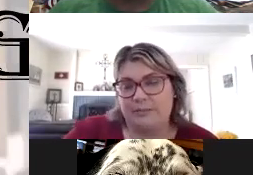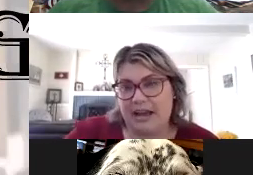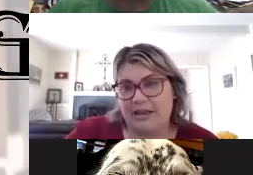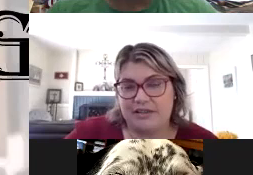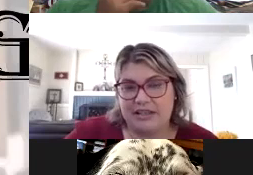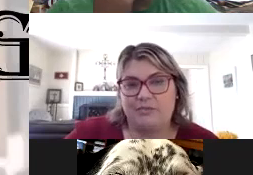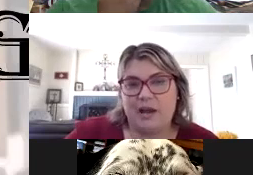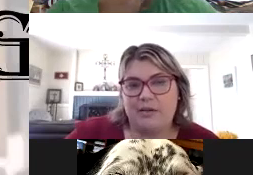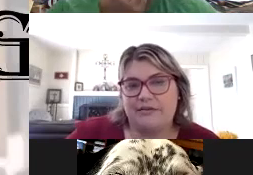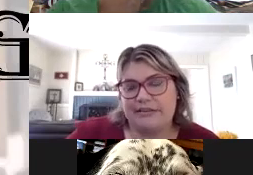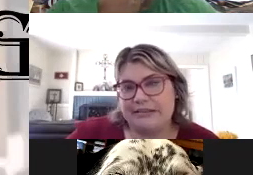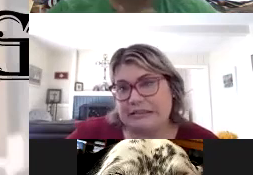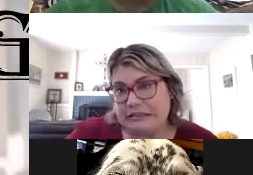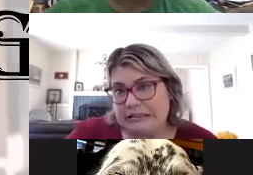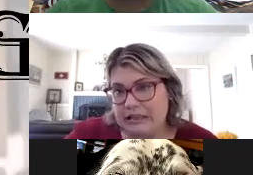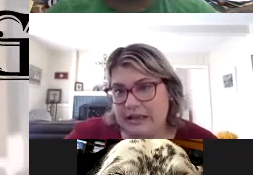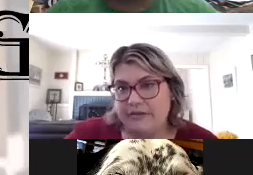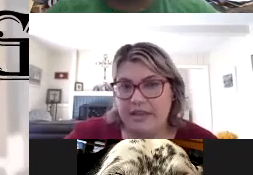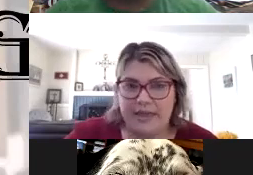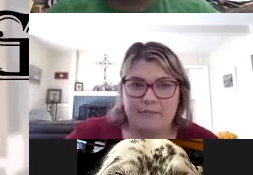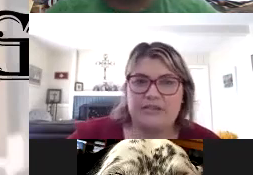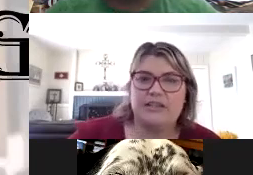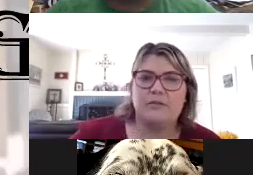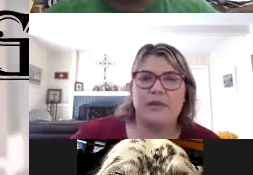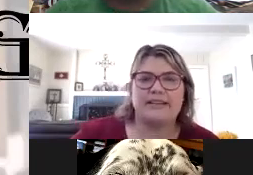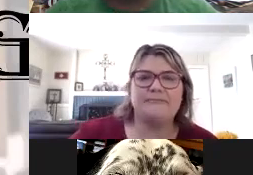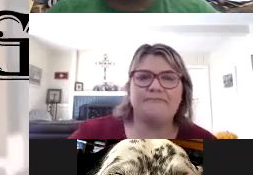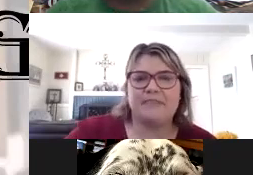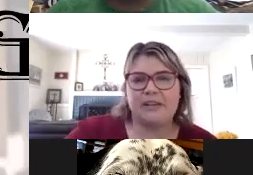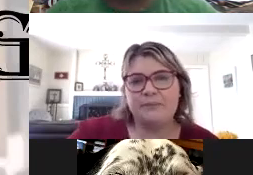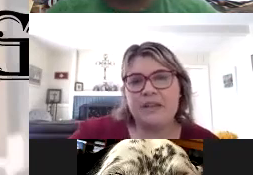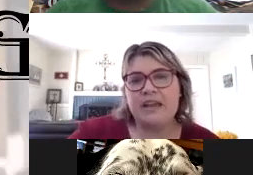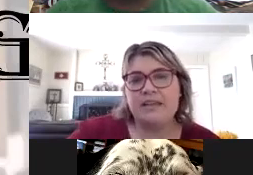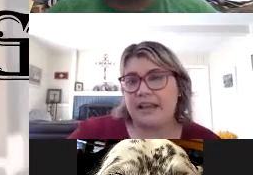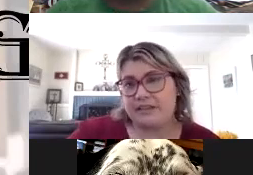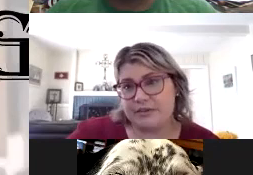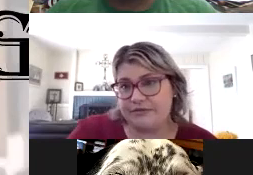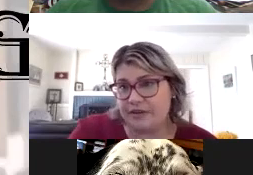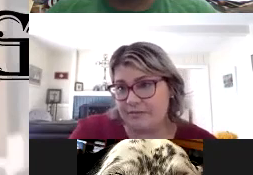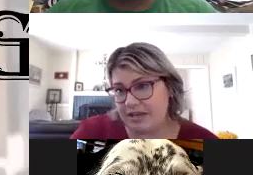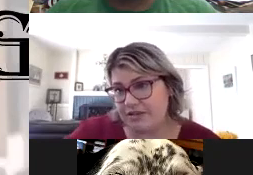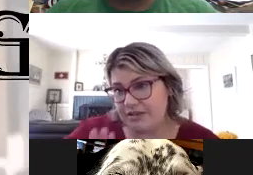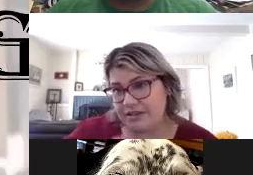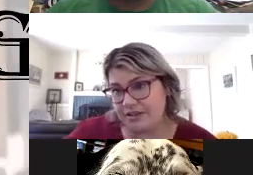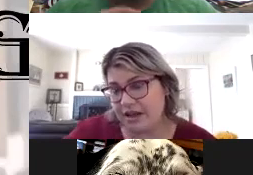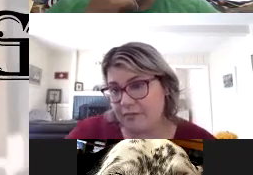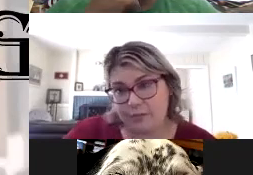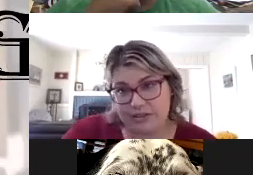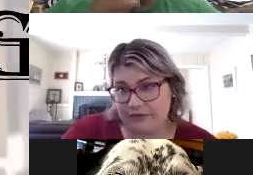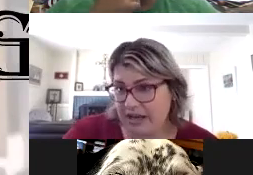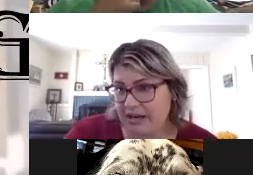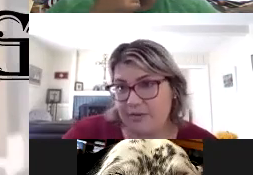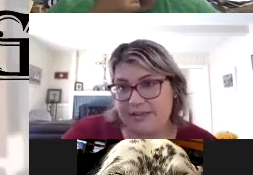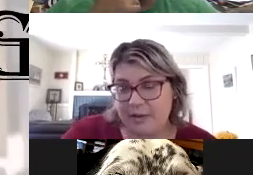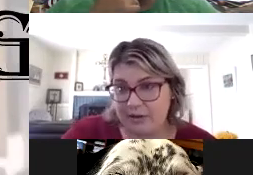votes by the percentage of popular votes, it doesn't have that much impact. So the electors from each,